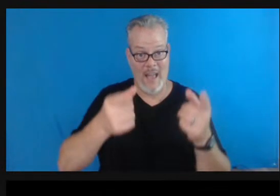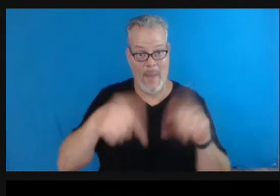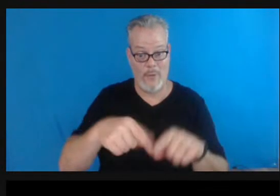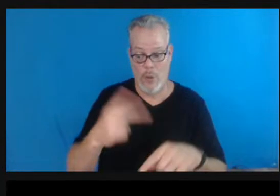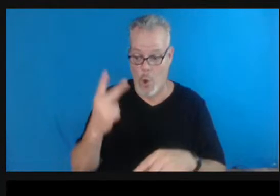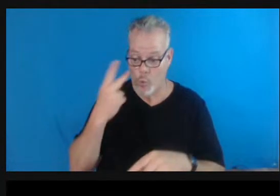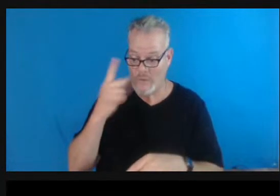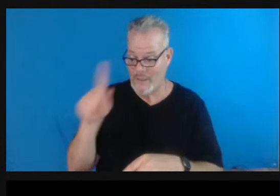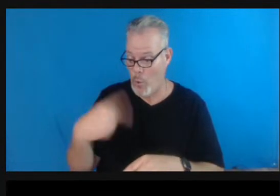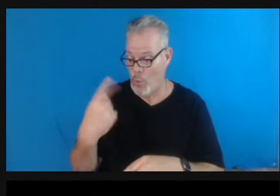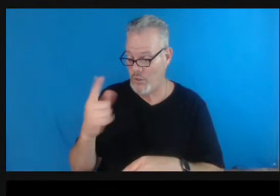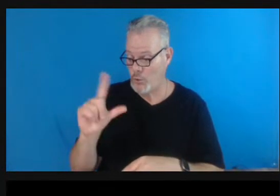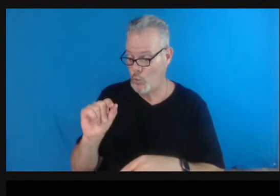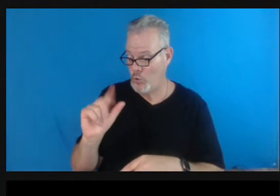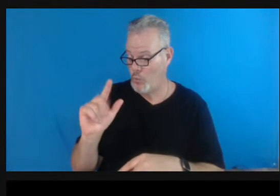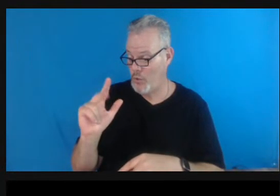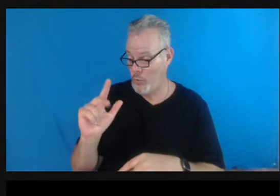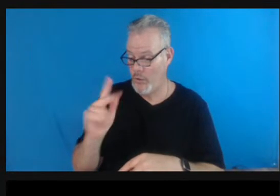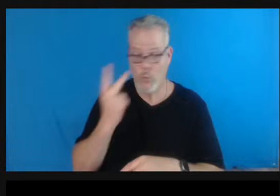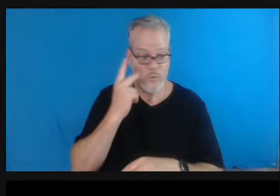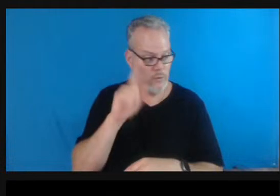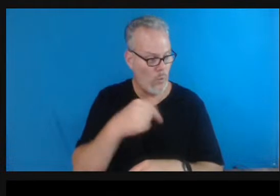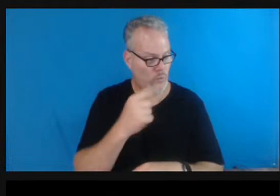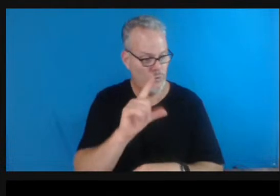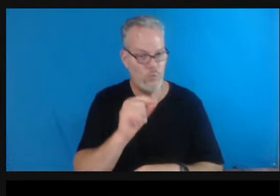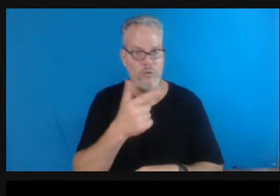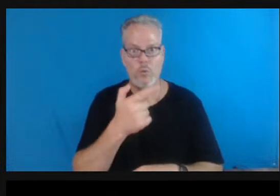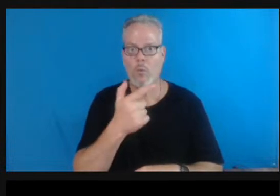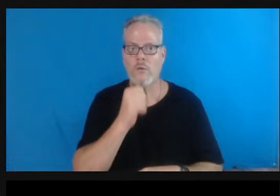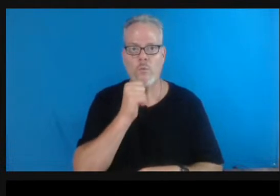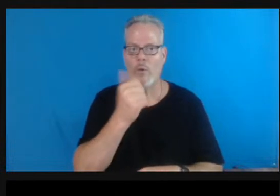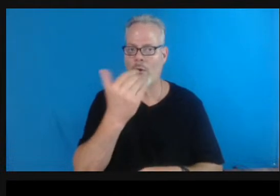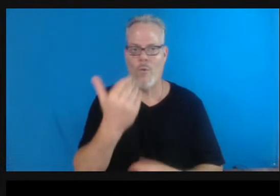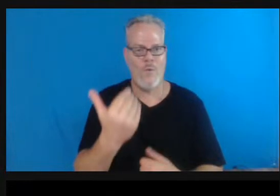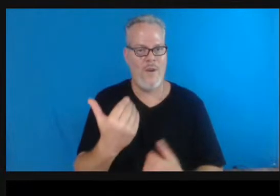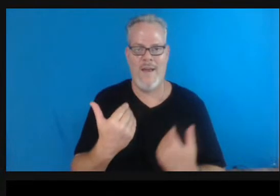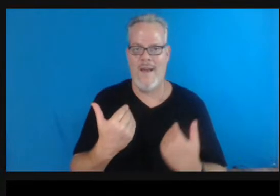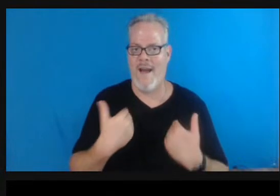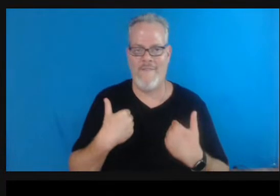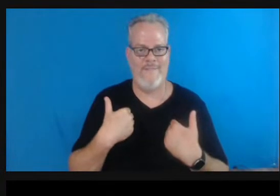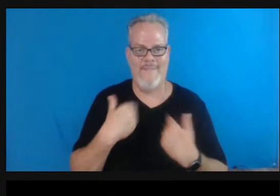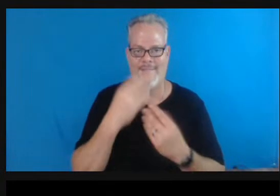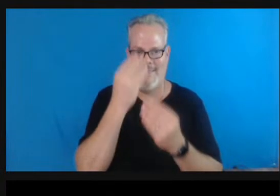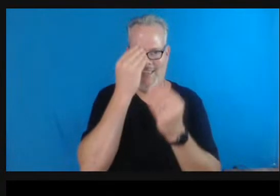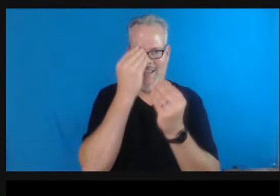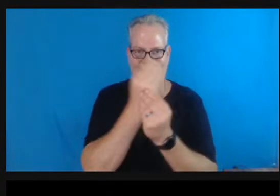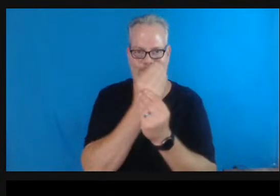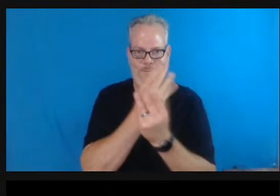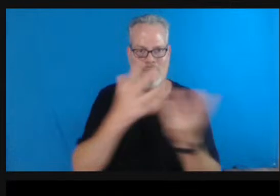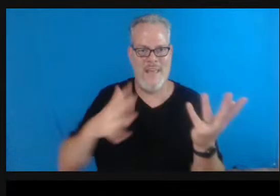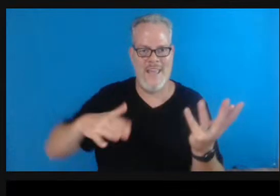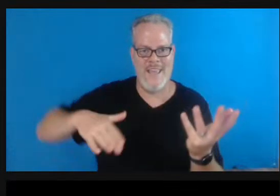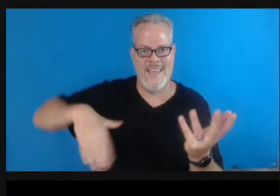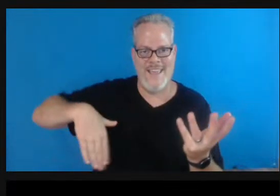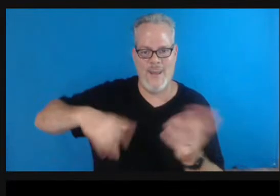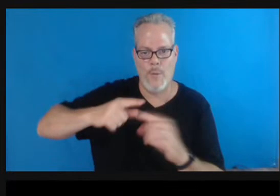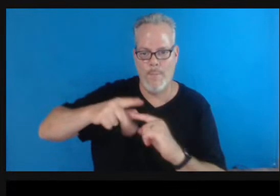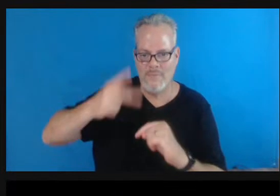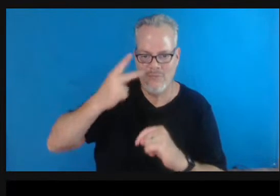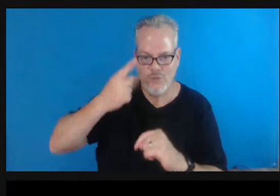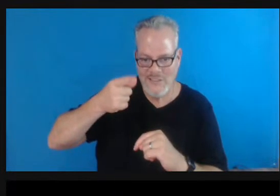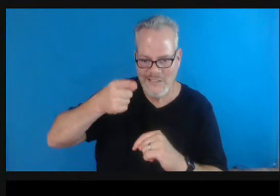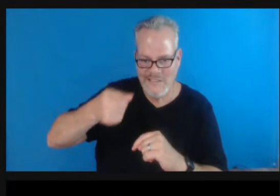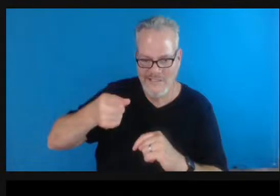seeing 2023? It'd be kind of a cool thing to know. We don't have that quite yet, but you can see that they're actually getting at this by putting this